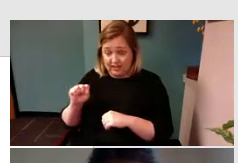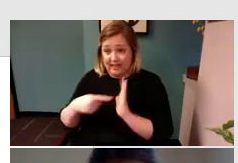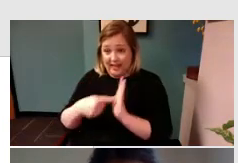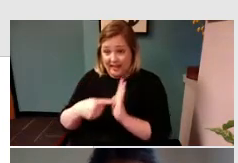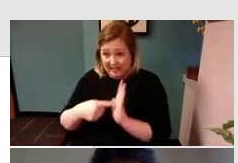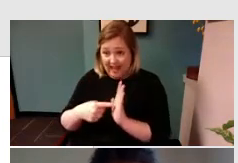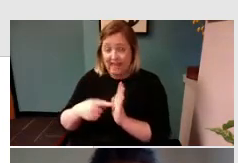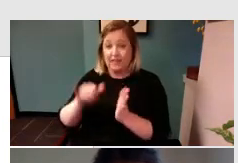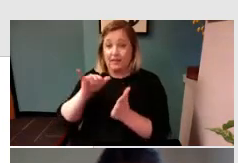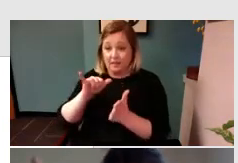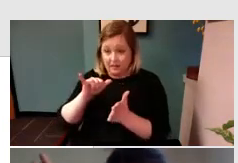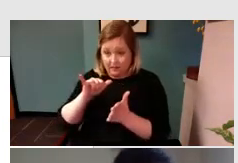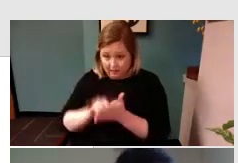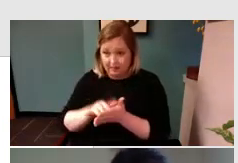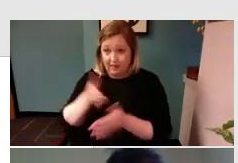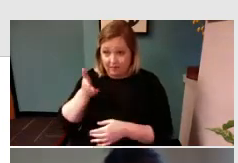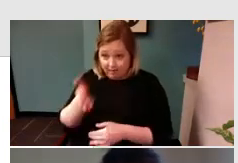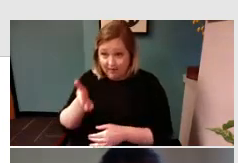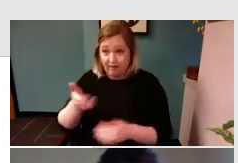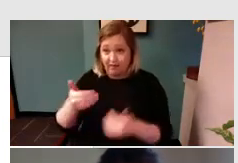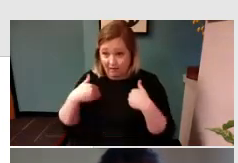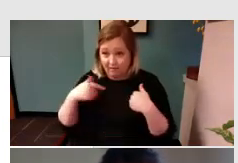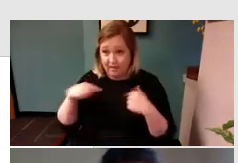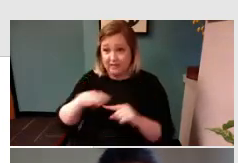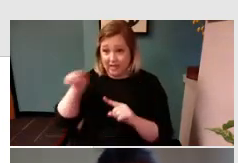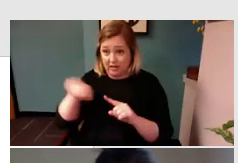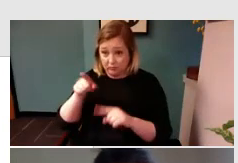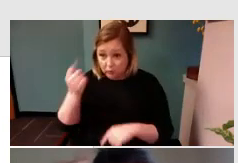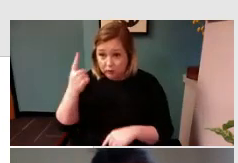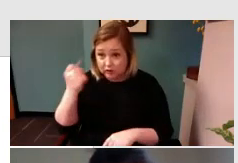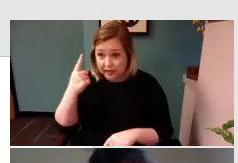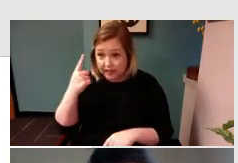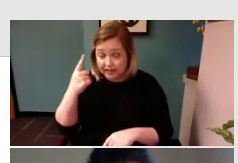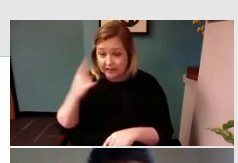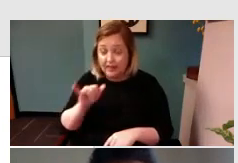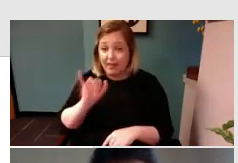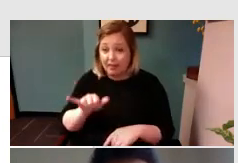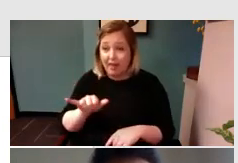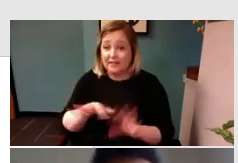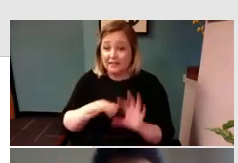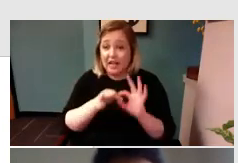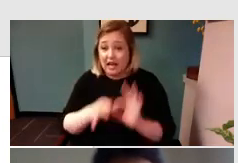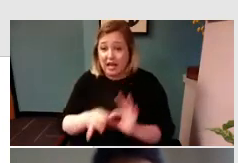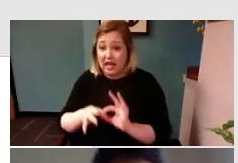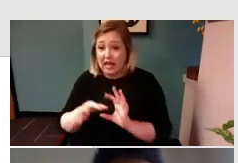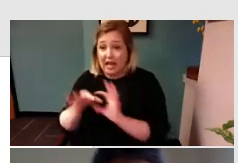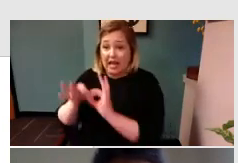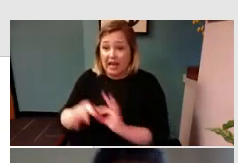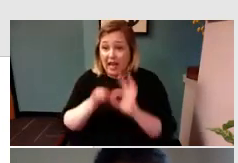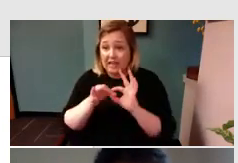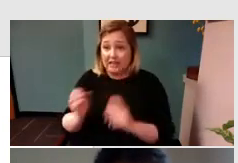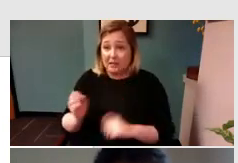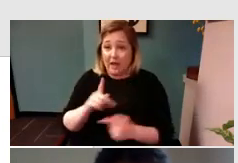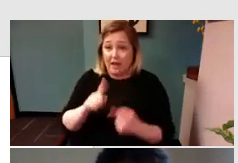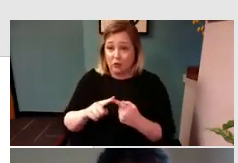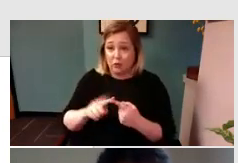back edges mean that there is a cycle? Because we are connecting back to a parent, and that potentially can mean that there is a cycle that connects back to this